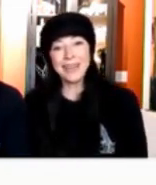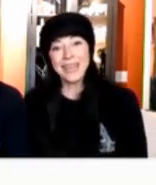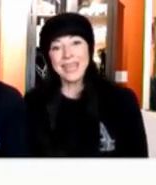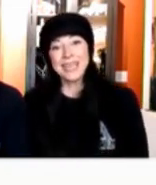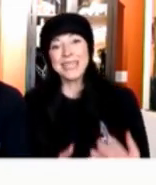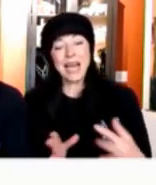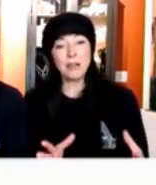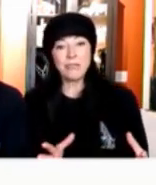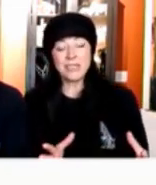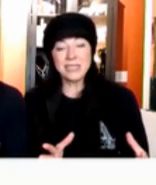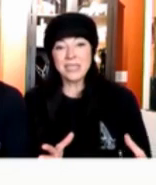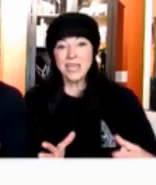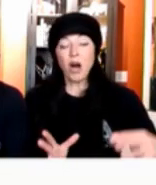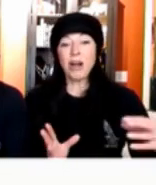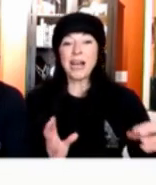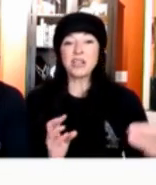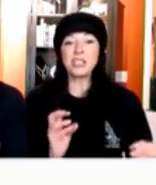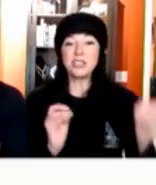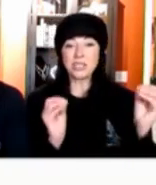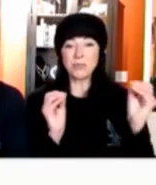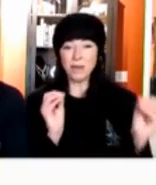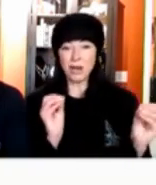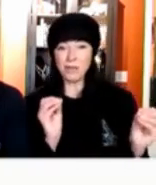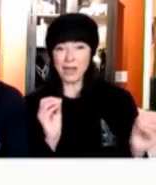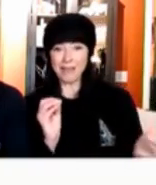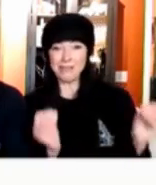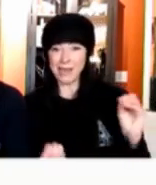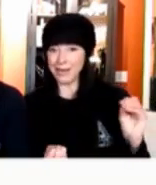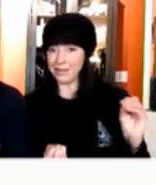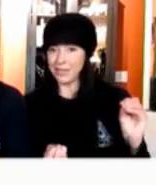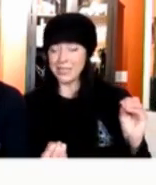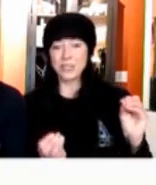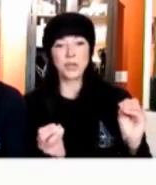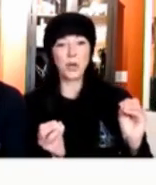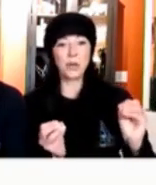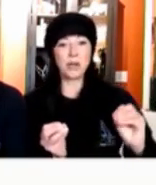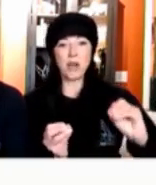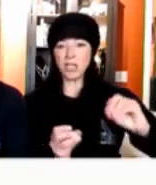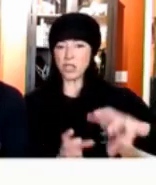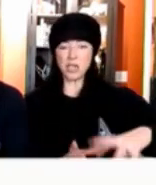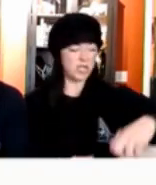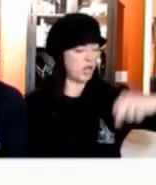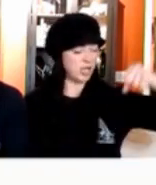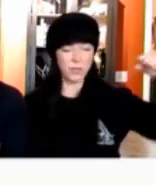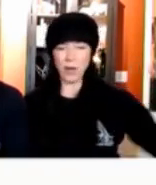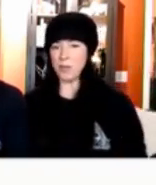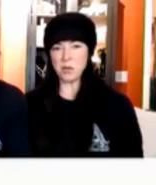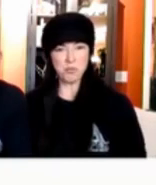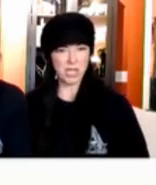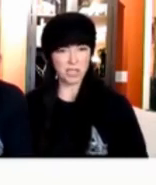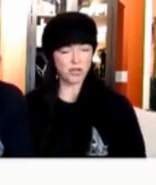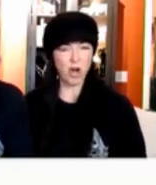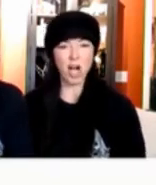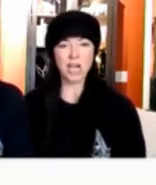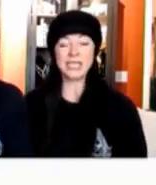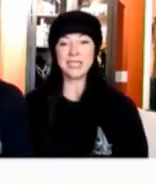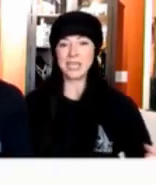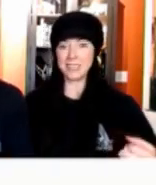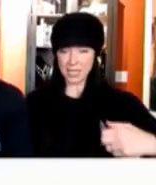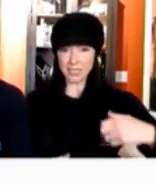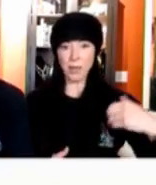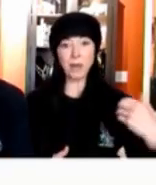seen that. The alphas are actually just the mom and the dad. So it's not just about being big and